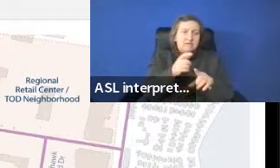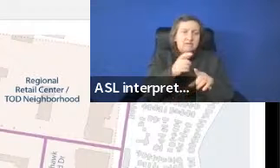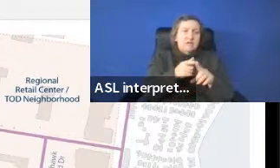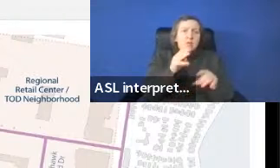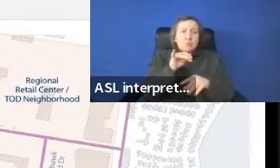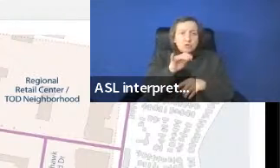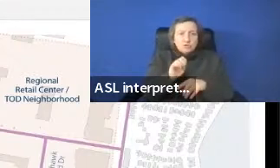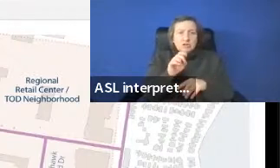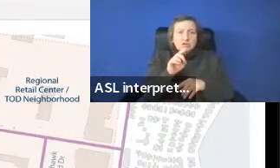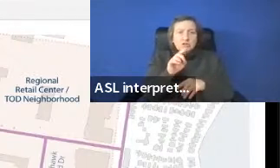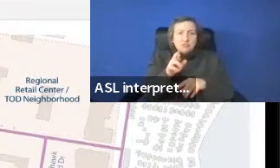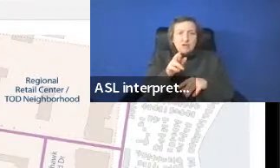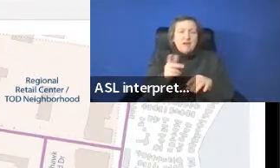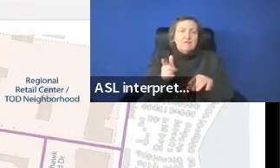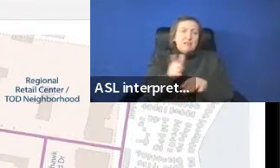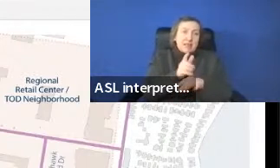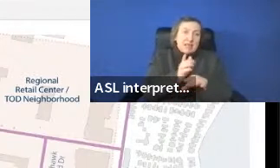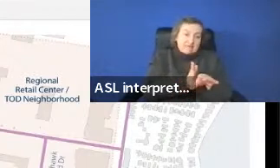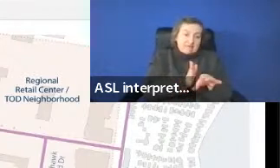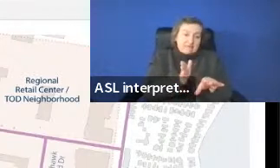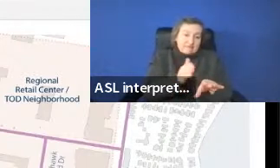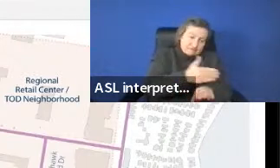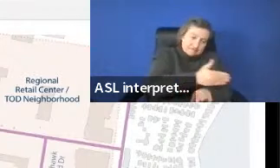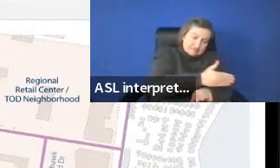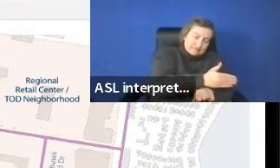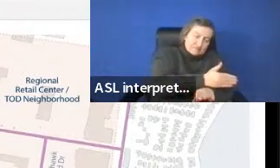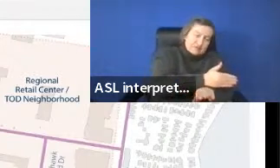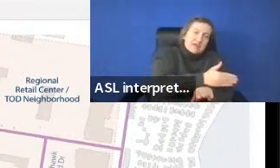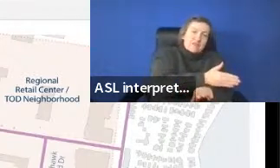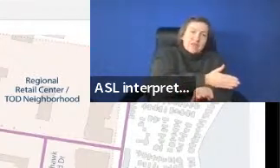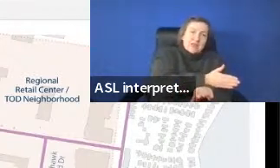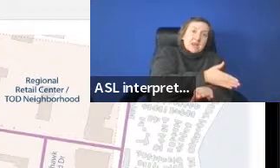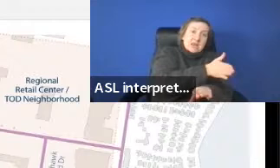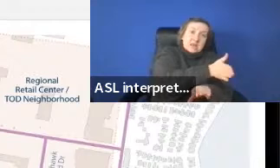turning left on Marine Drive. Then at the next